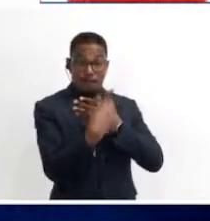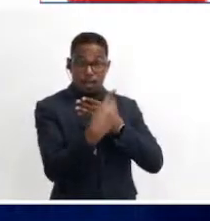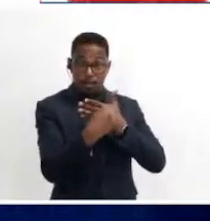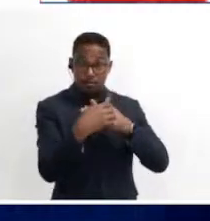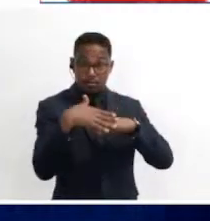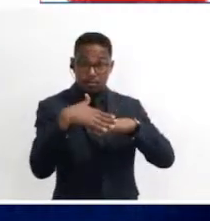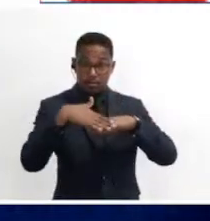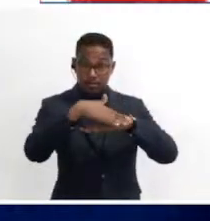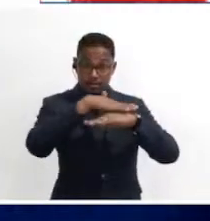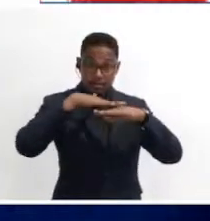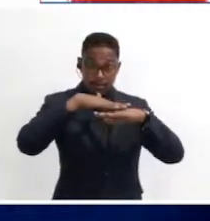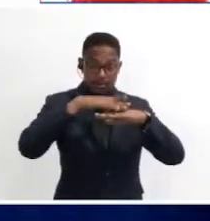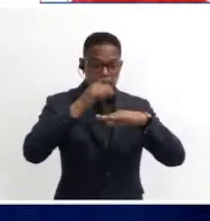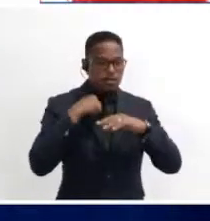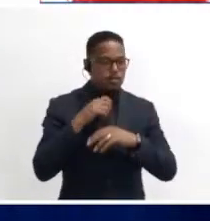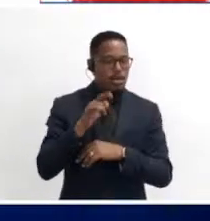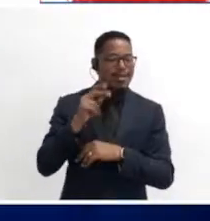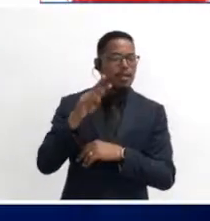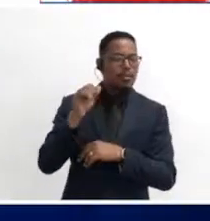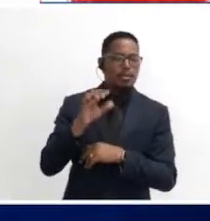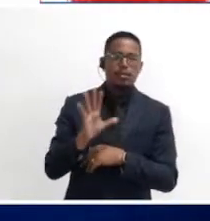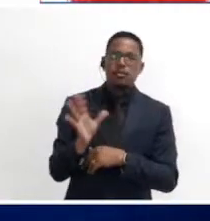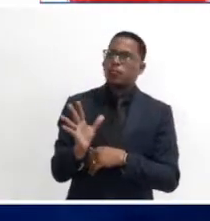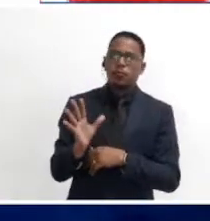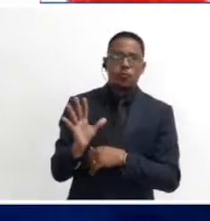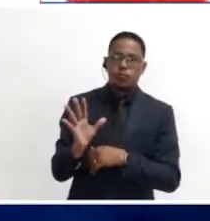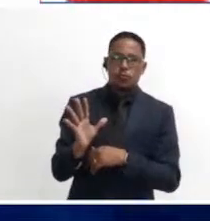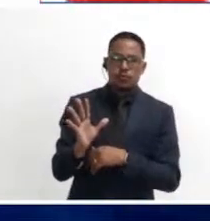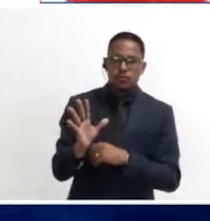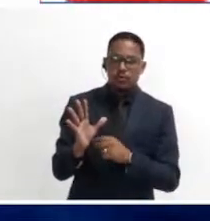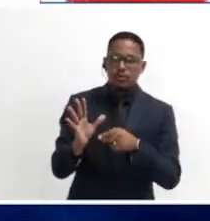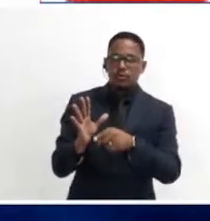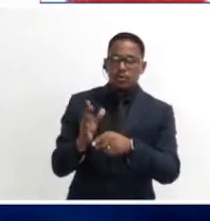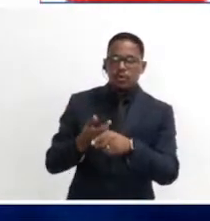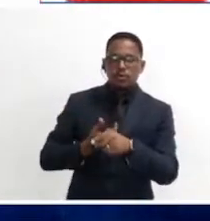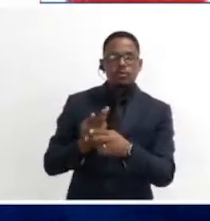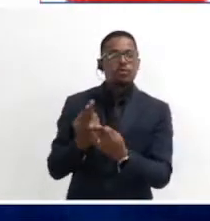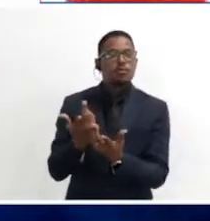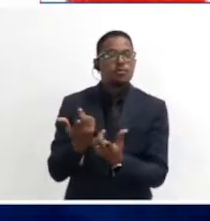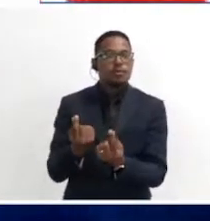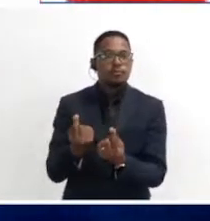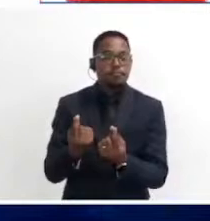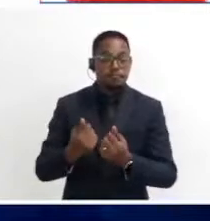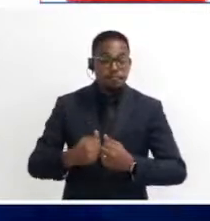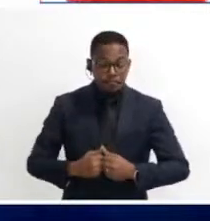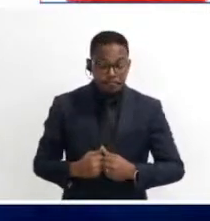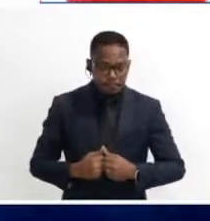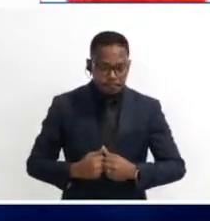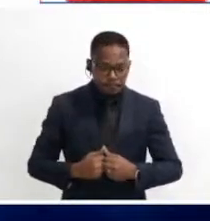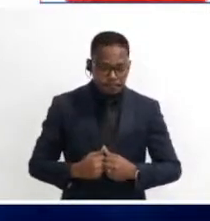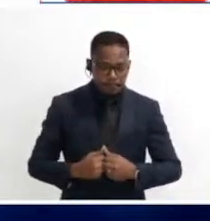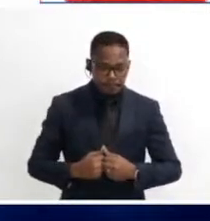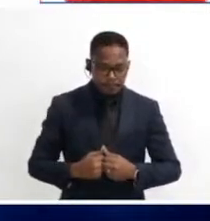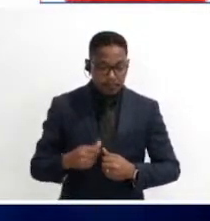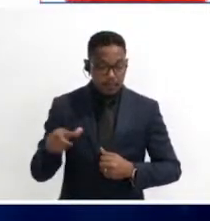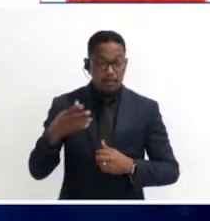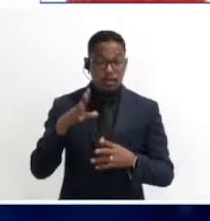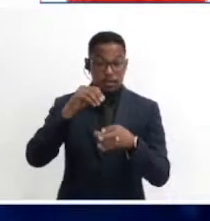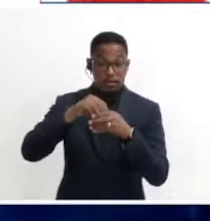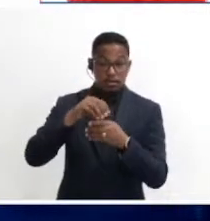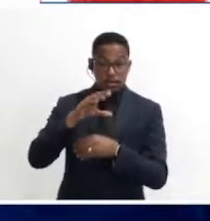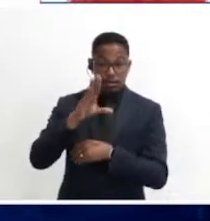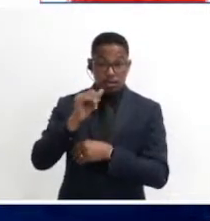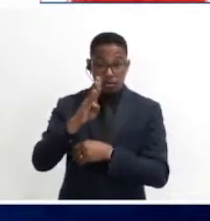anymore in the sense that there's no foils, copper foil layers being laminated, but there